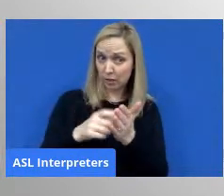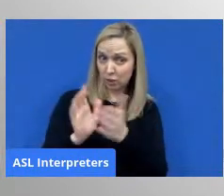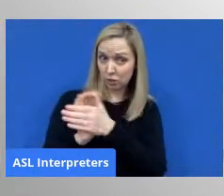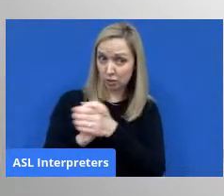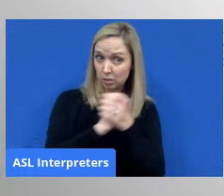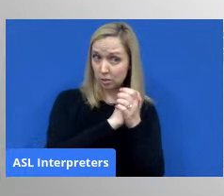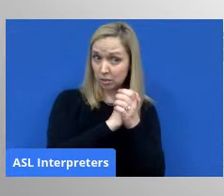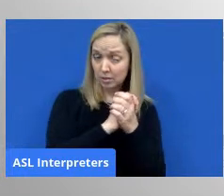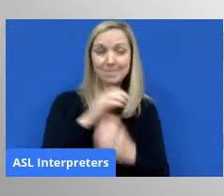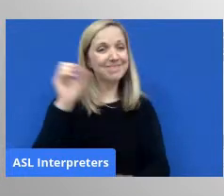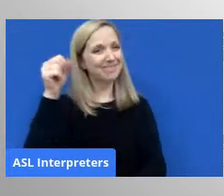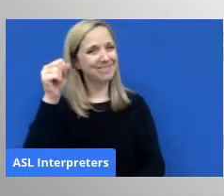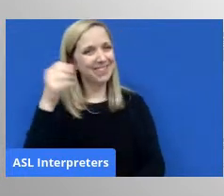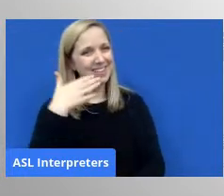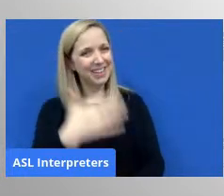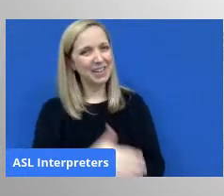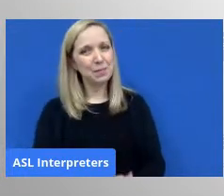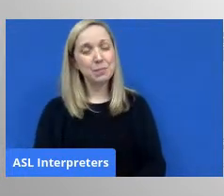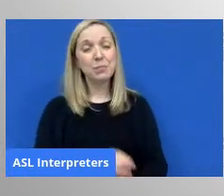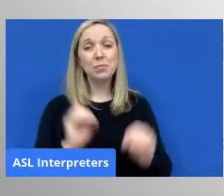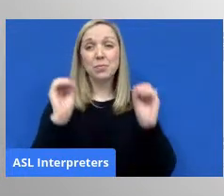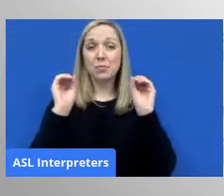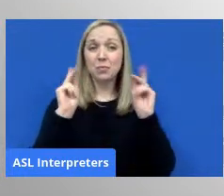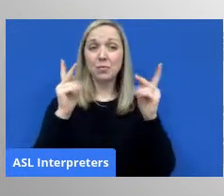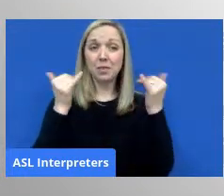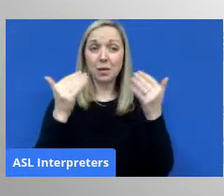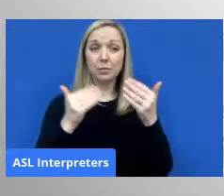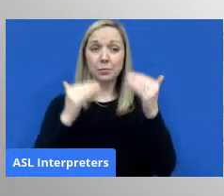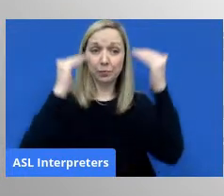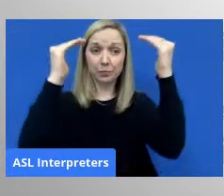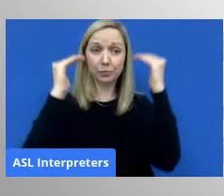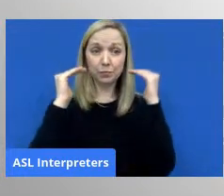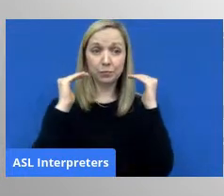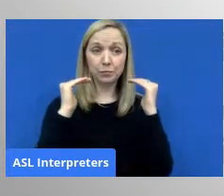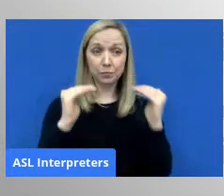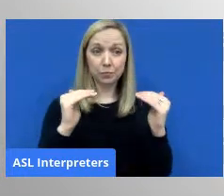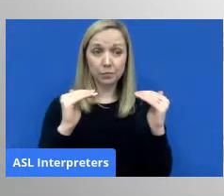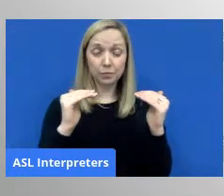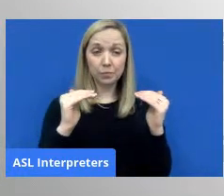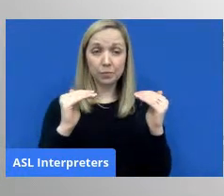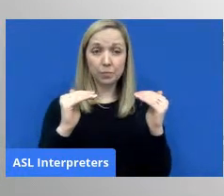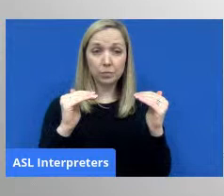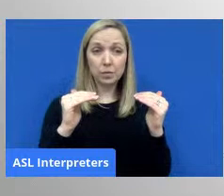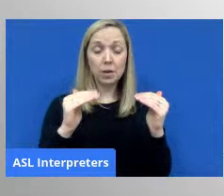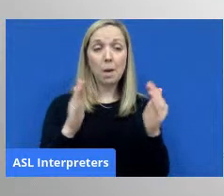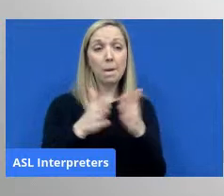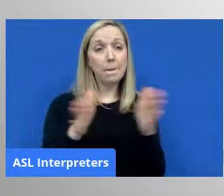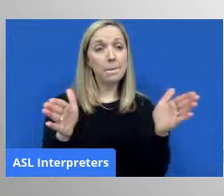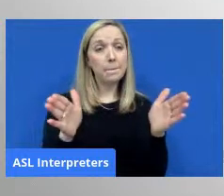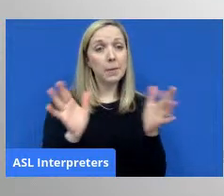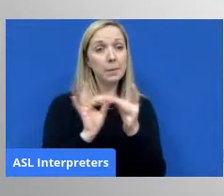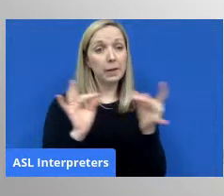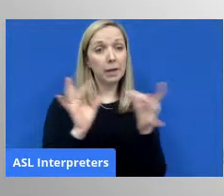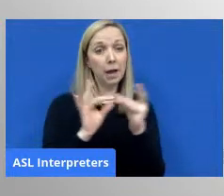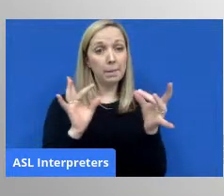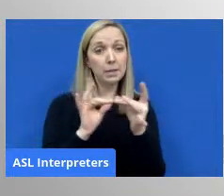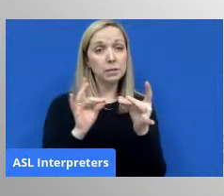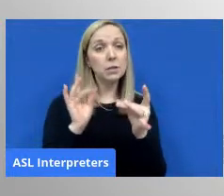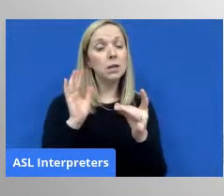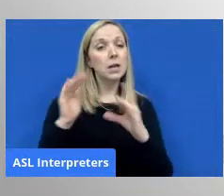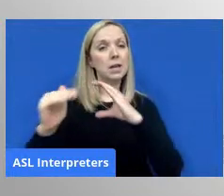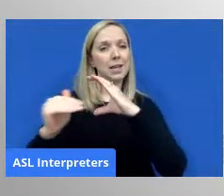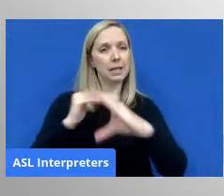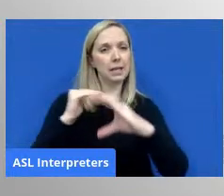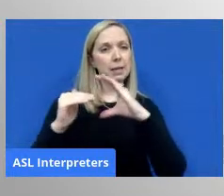you. Okay, all right, we're going to move forward to our public comments, and these are emails to be read